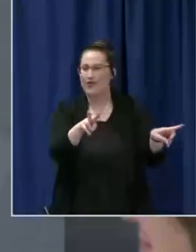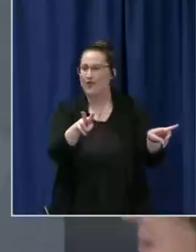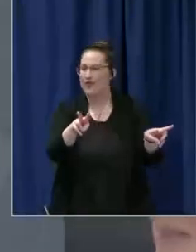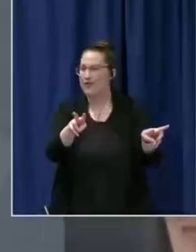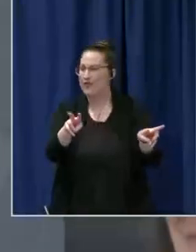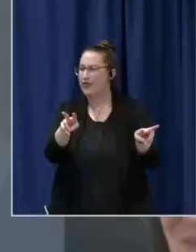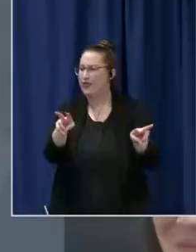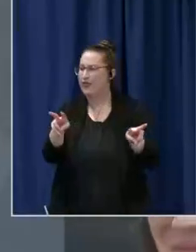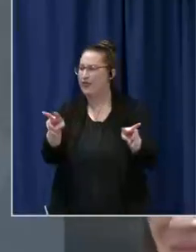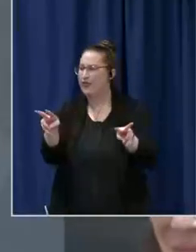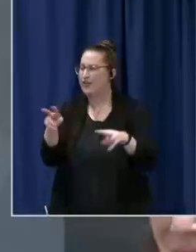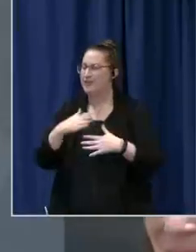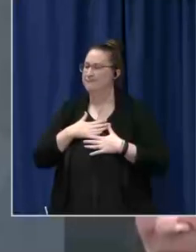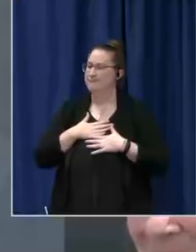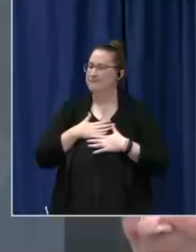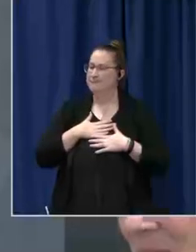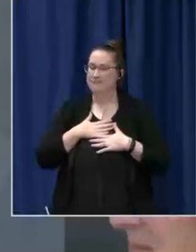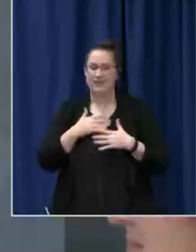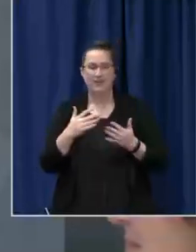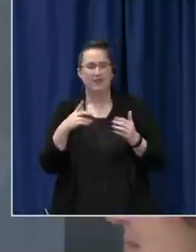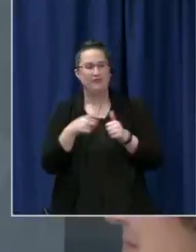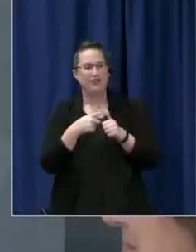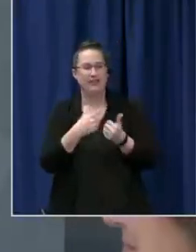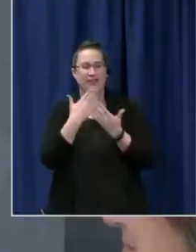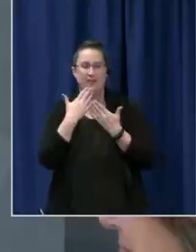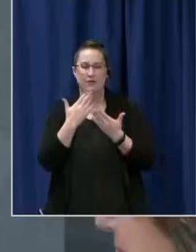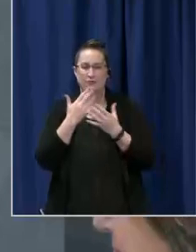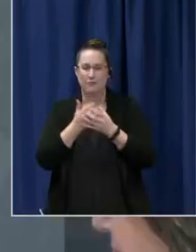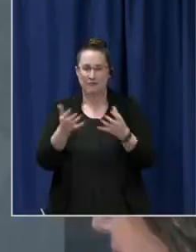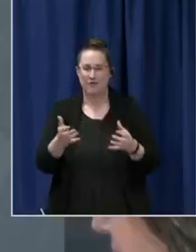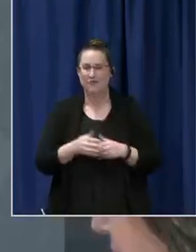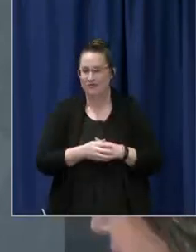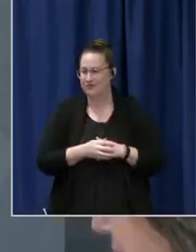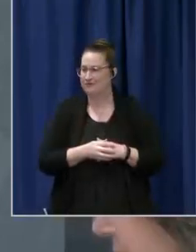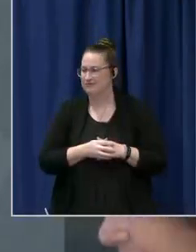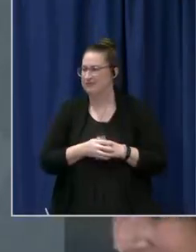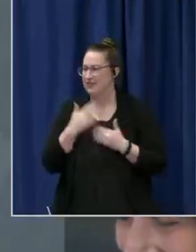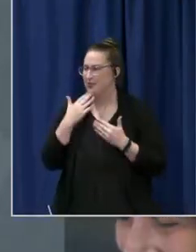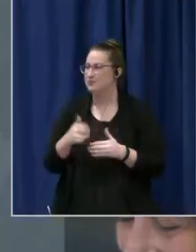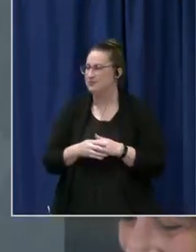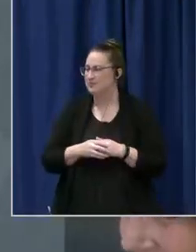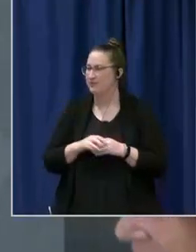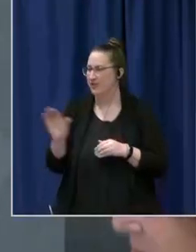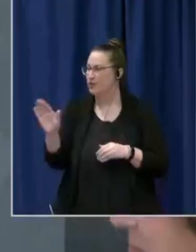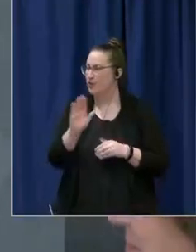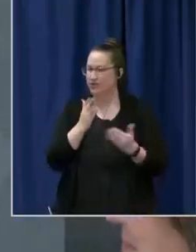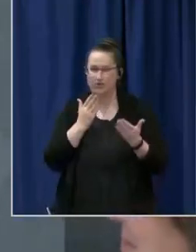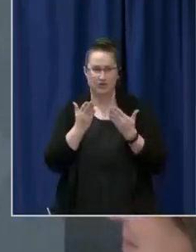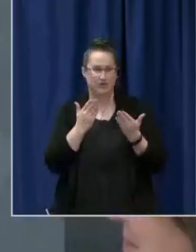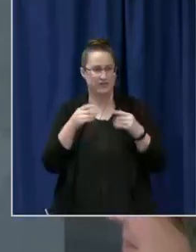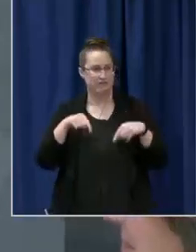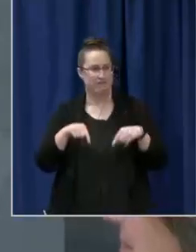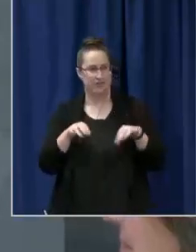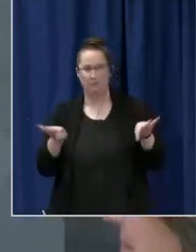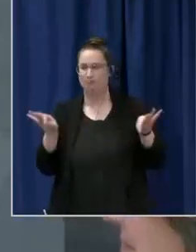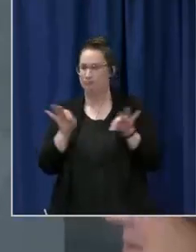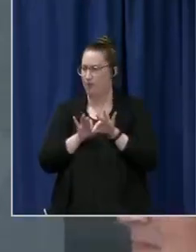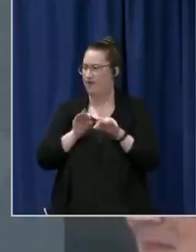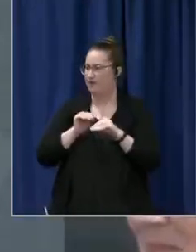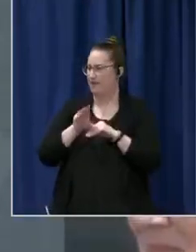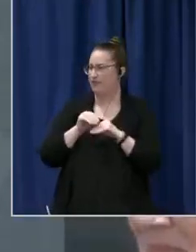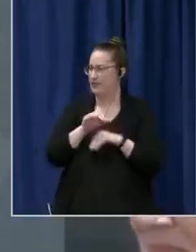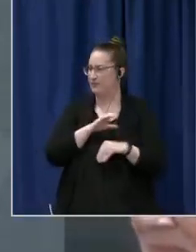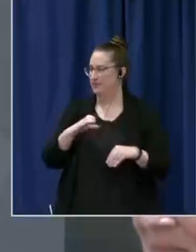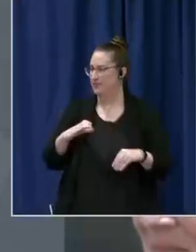can. First of all, thank you so much for your service to this important advisory committee.